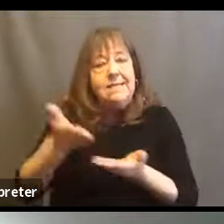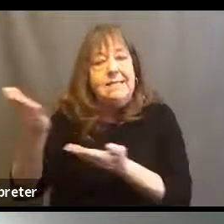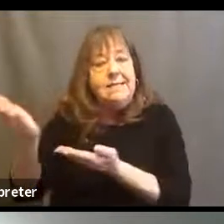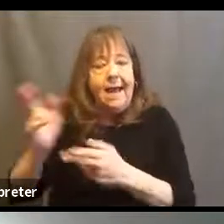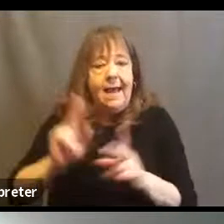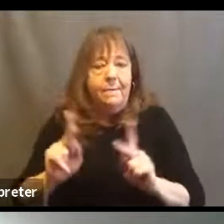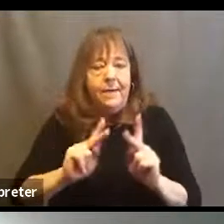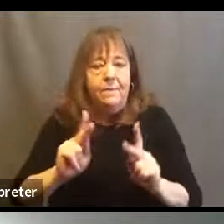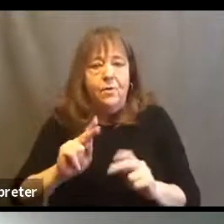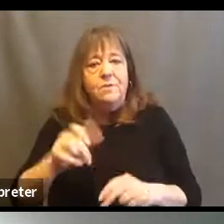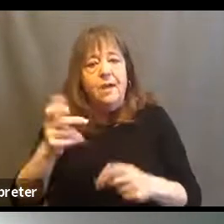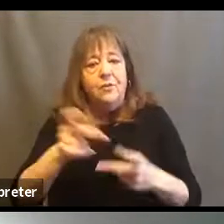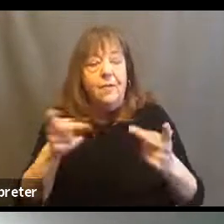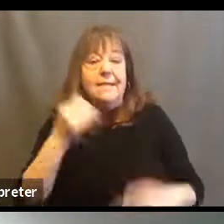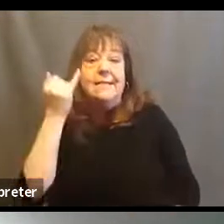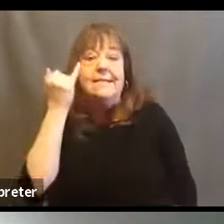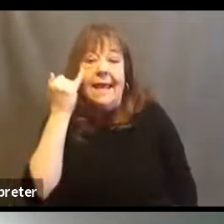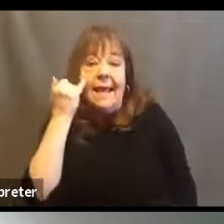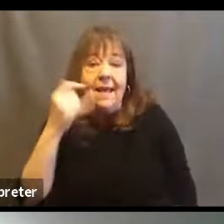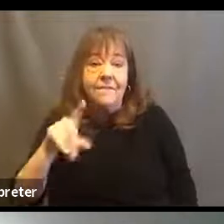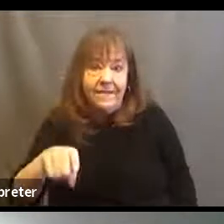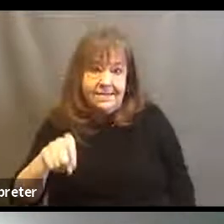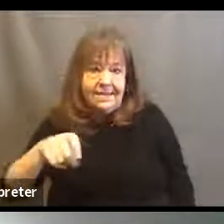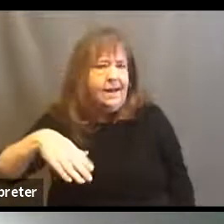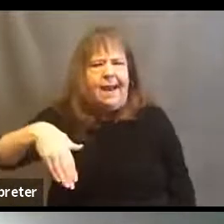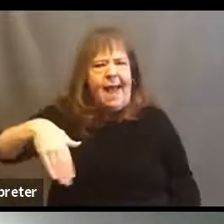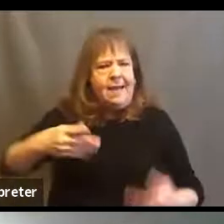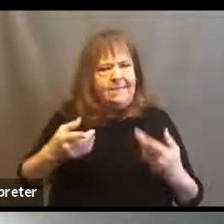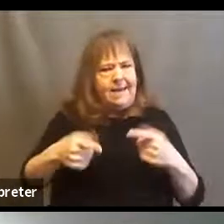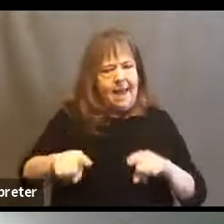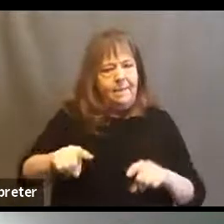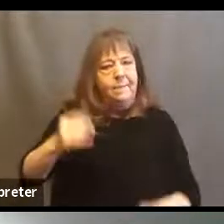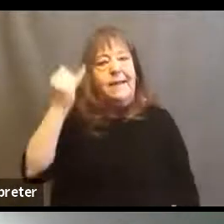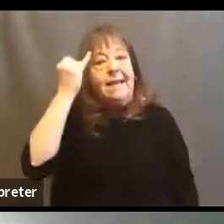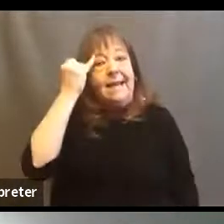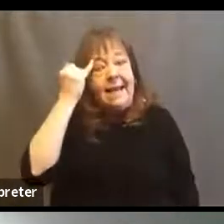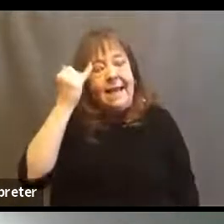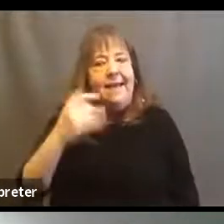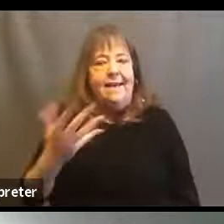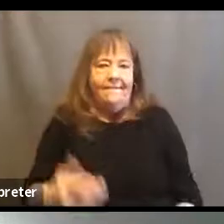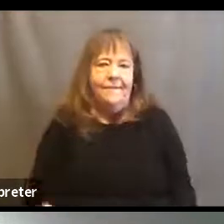level of care if need be. And hopefully that will change very shortly here.